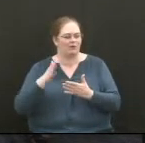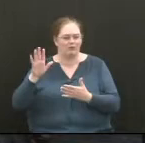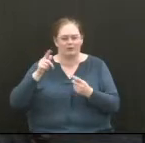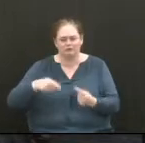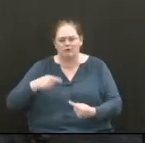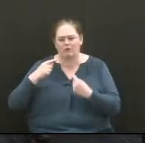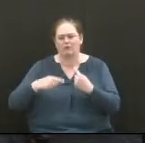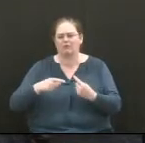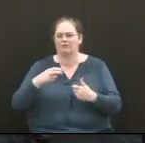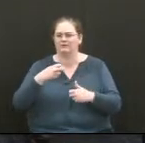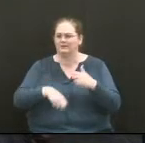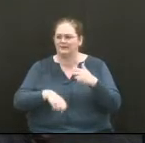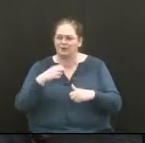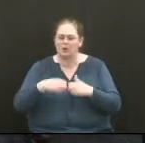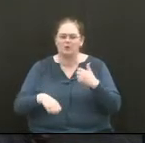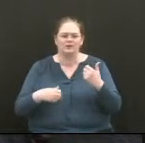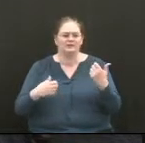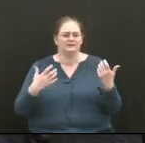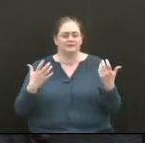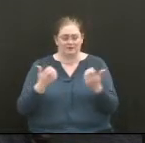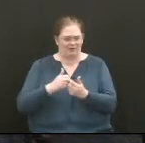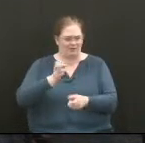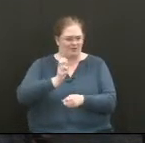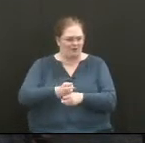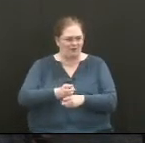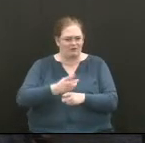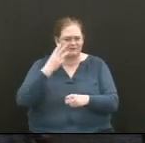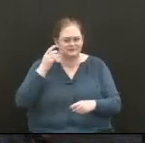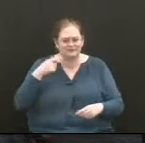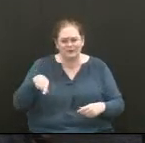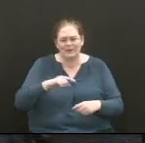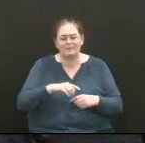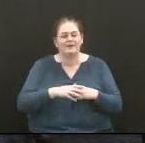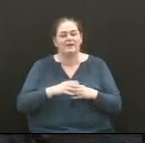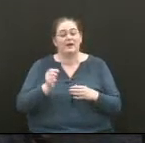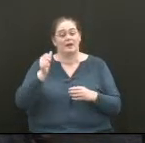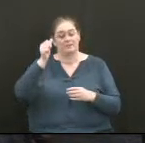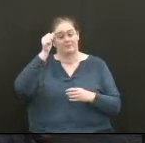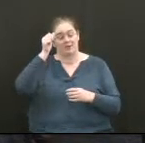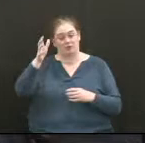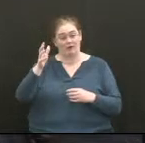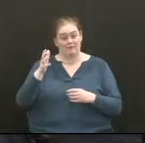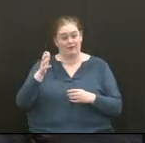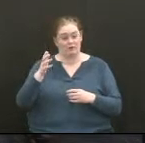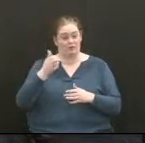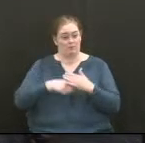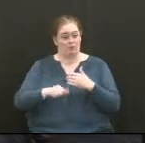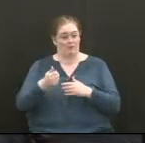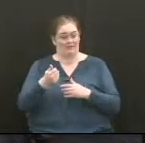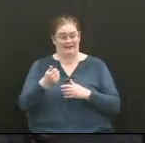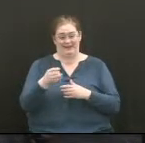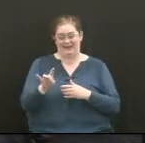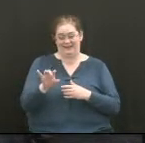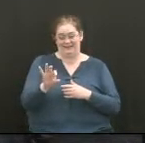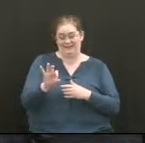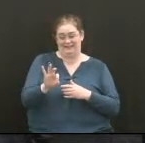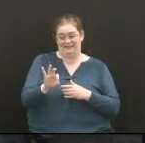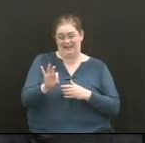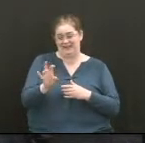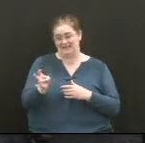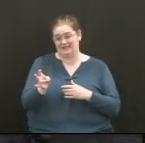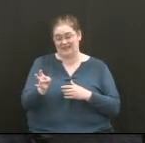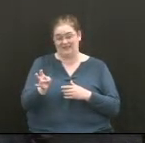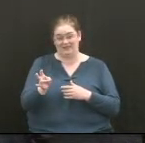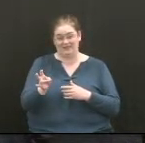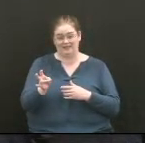struggles and the difficulties and how hard it was for them. And my grandfather was born in 1897, so he was like